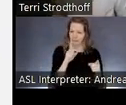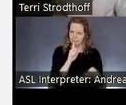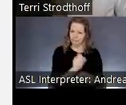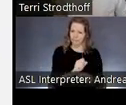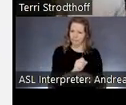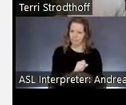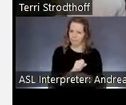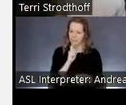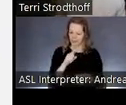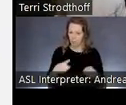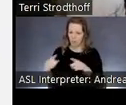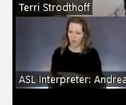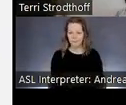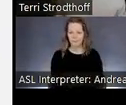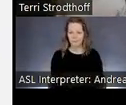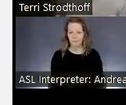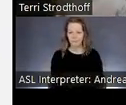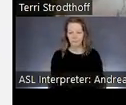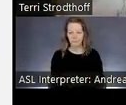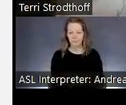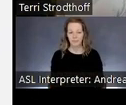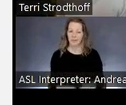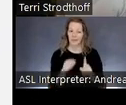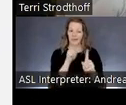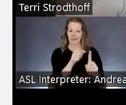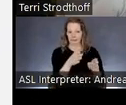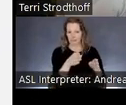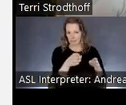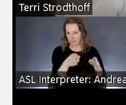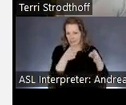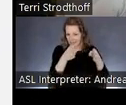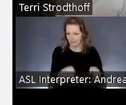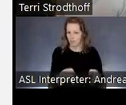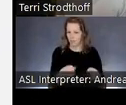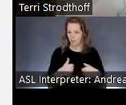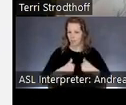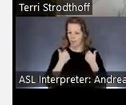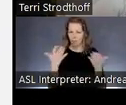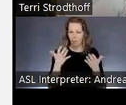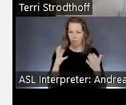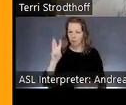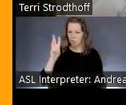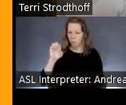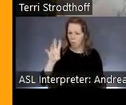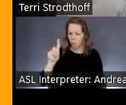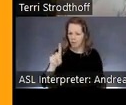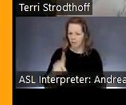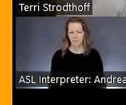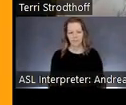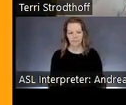actually grounds what's going on here for you in this individual life that you have showing up? What is the wound?